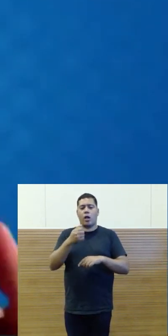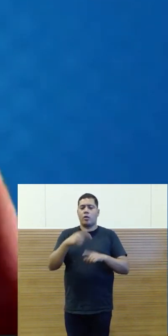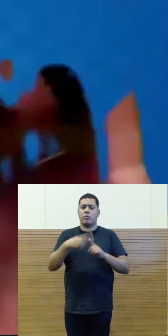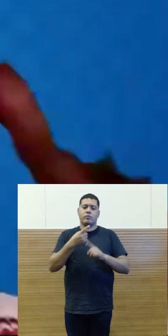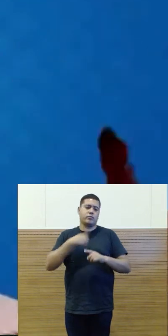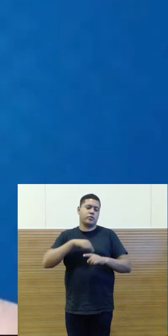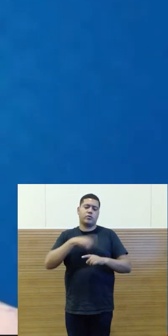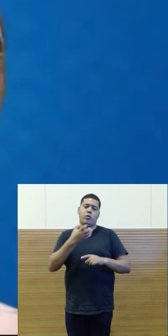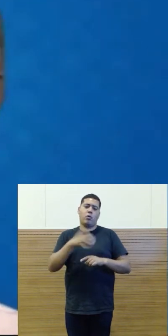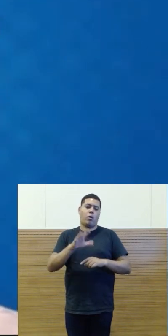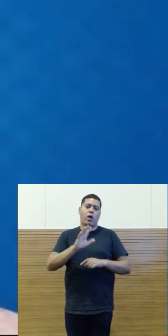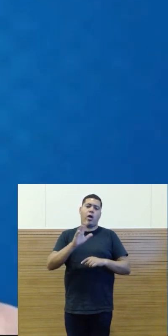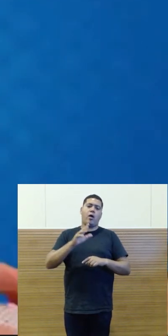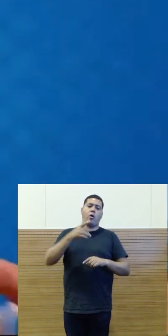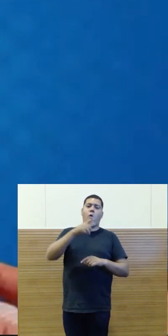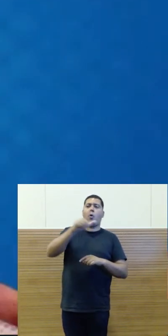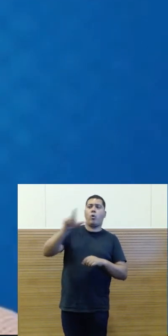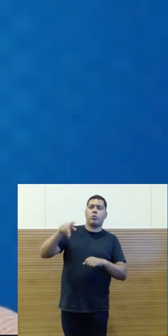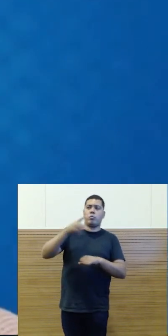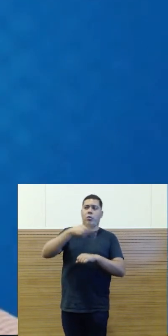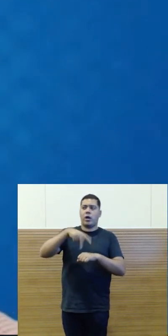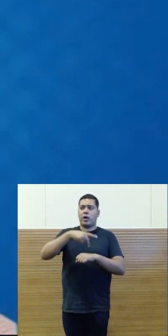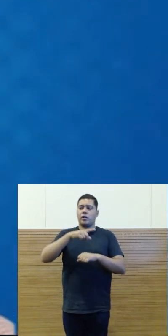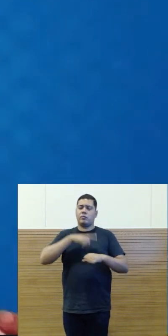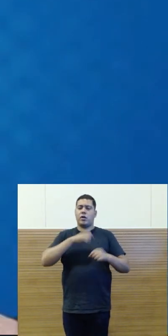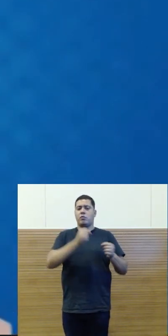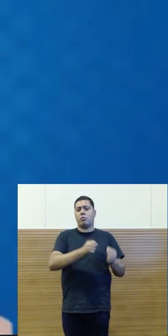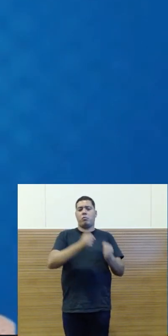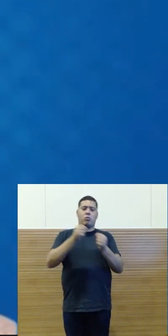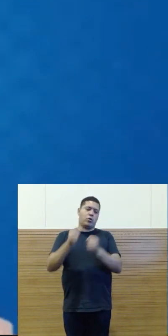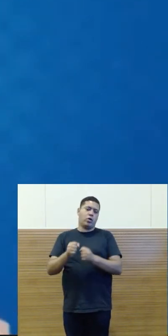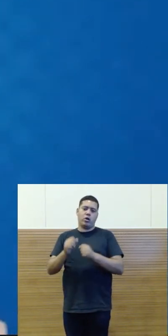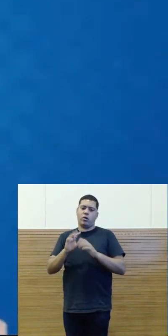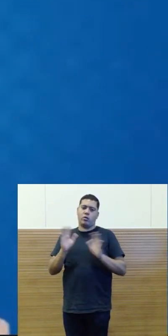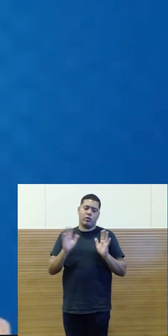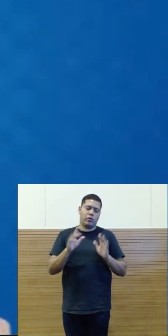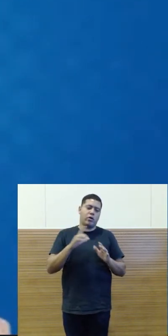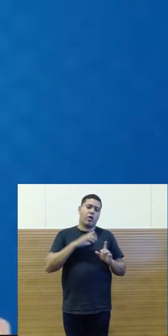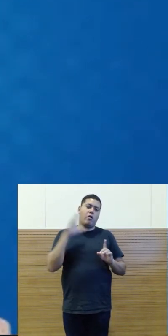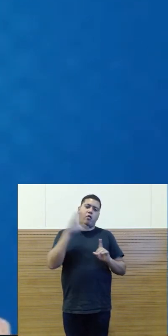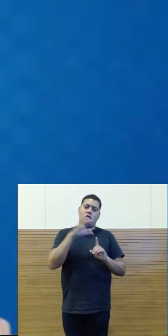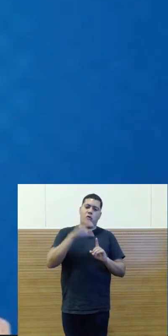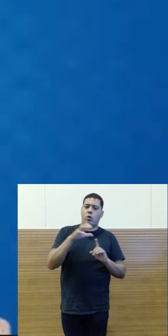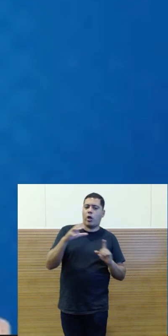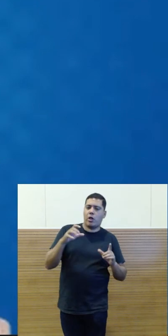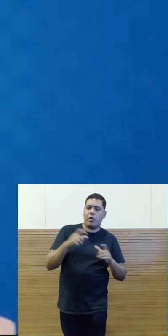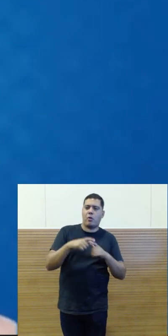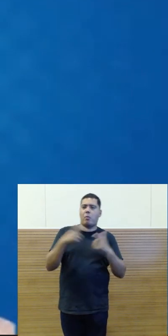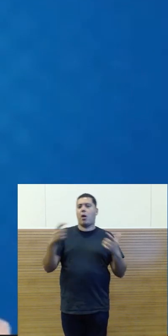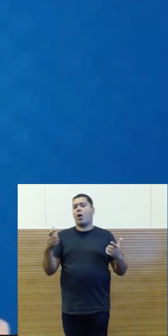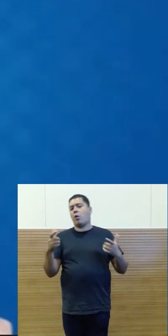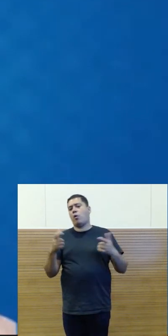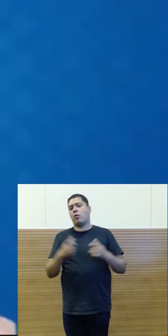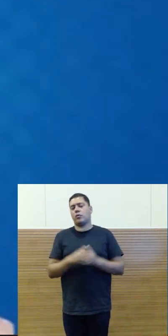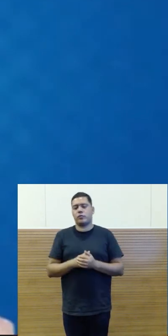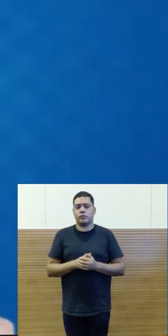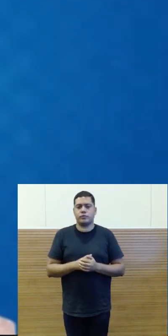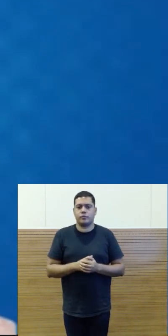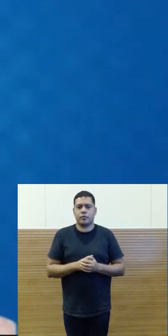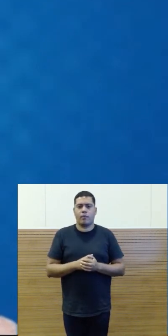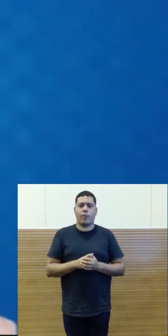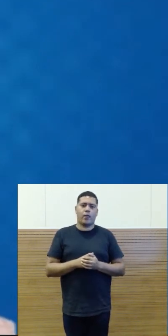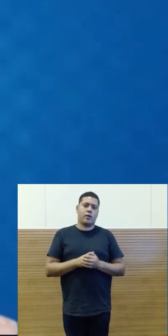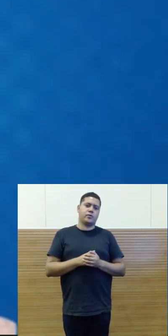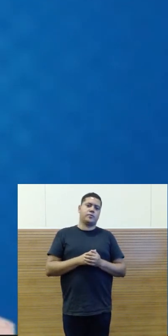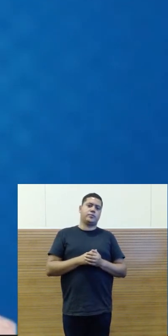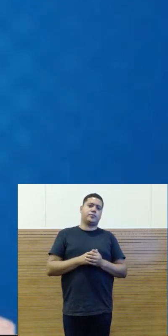of over-influence. It has to be balanced so that countries can really go their own way in